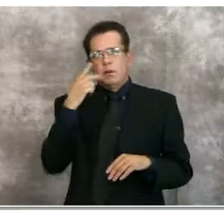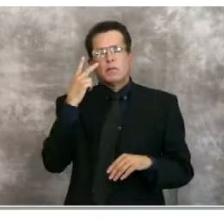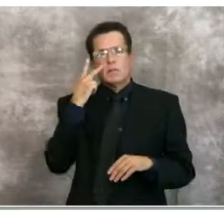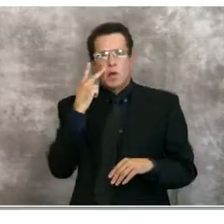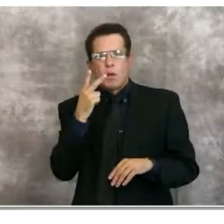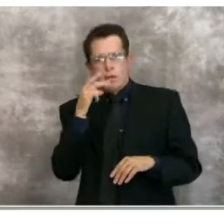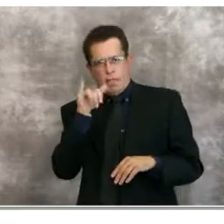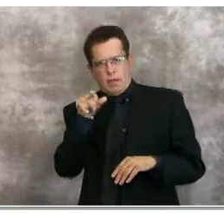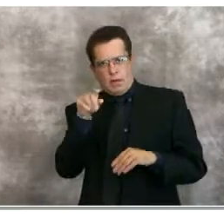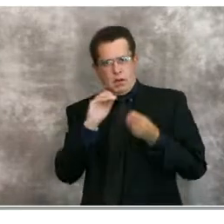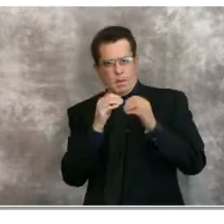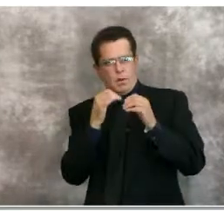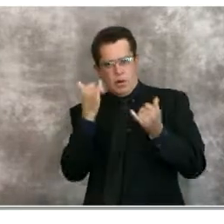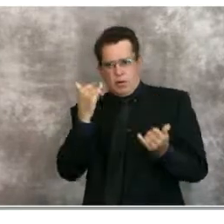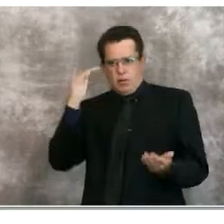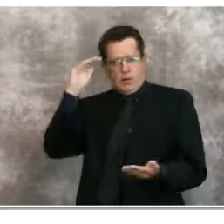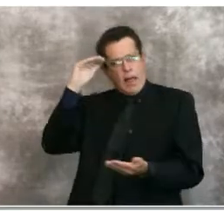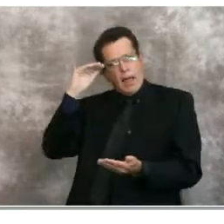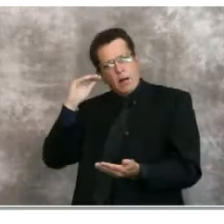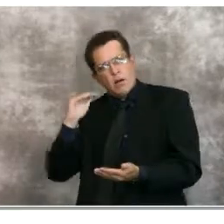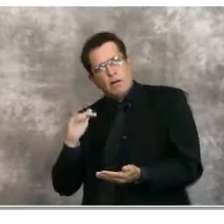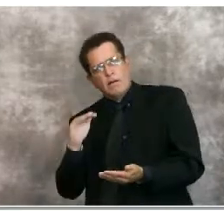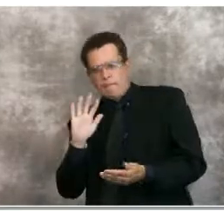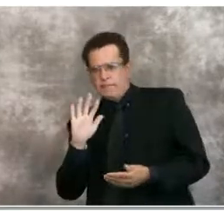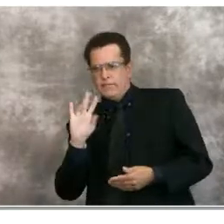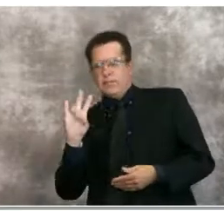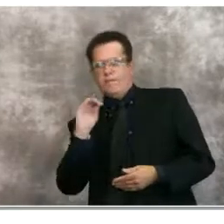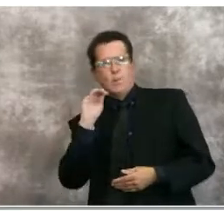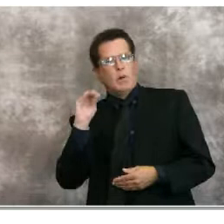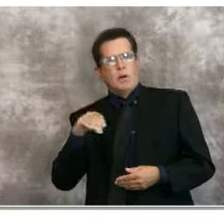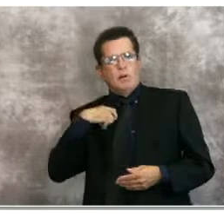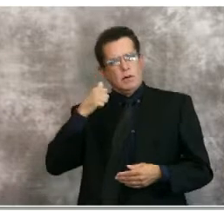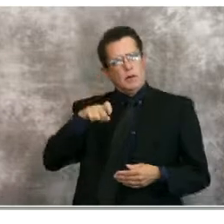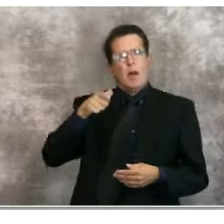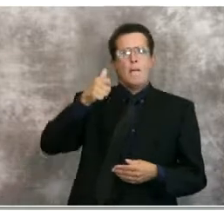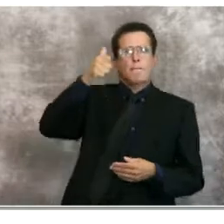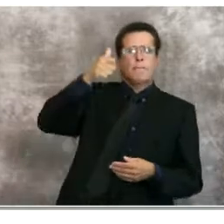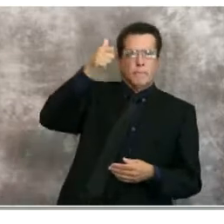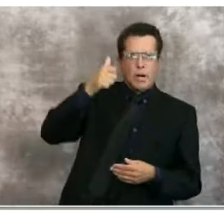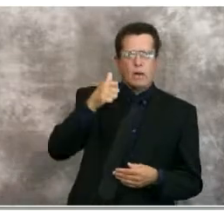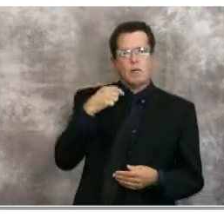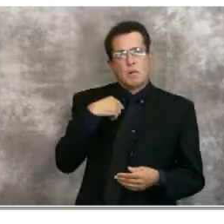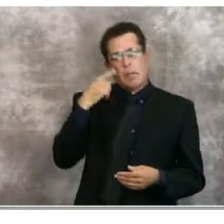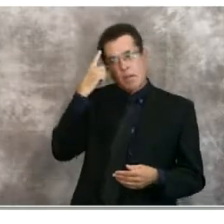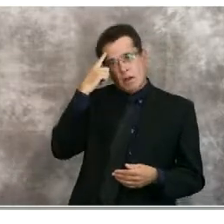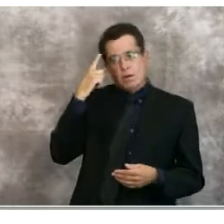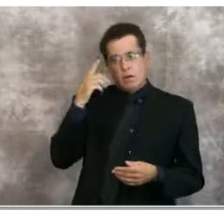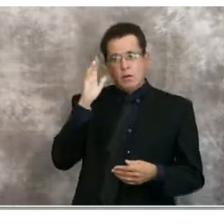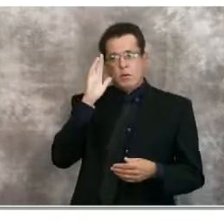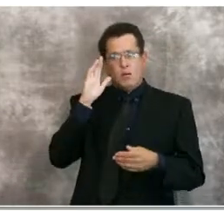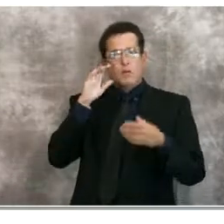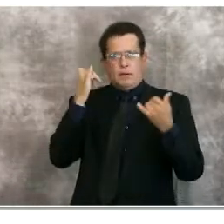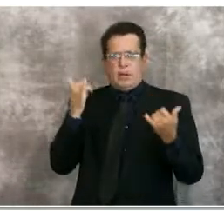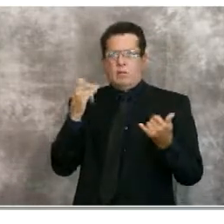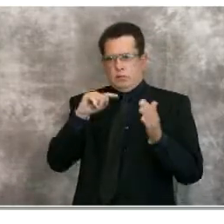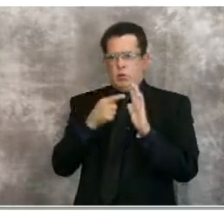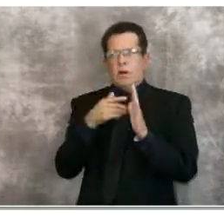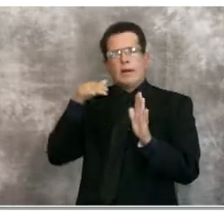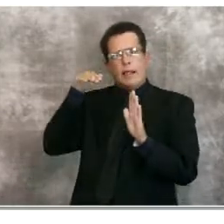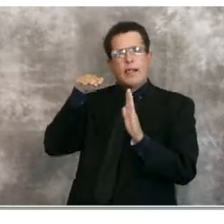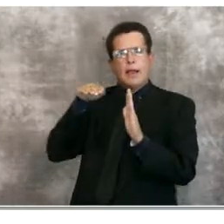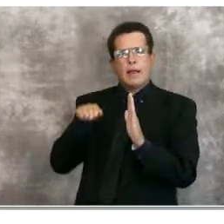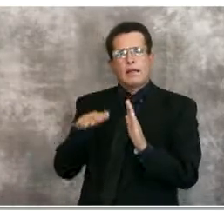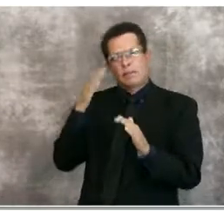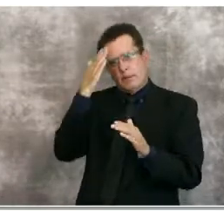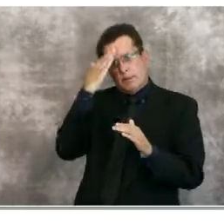that number was declining to 57%, we were on the upswing, but started to decline again because the